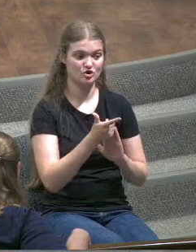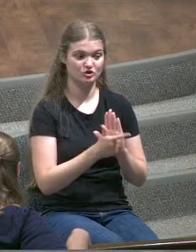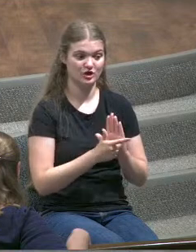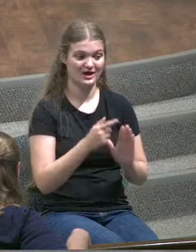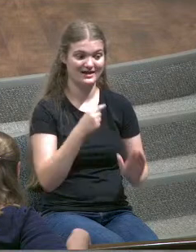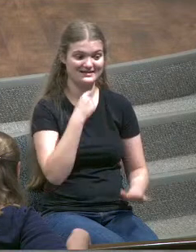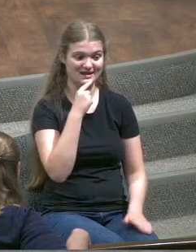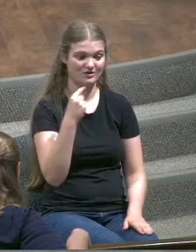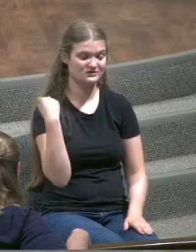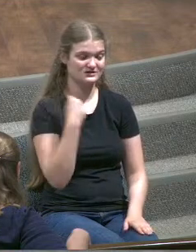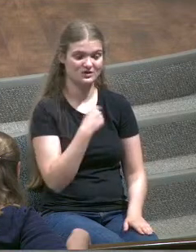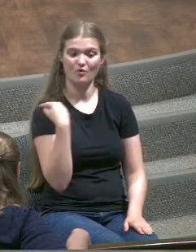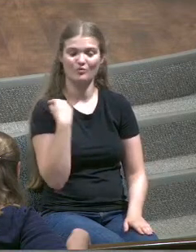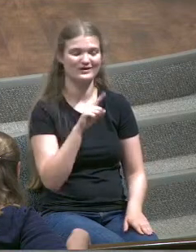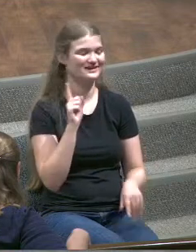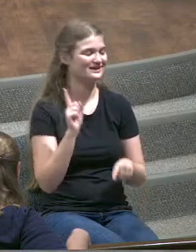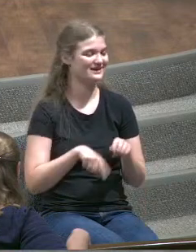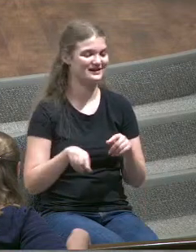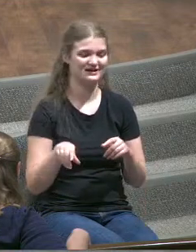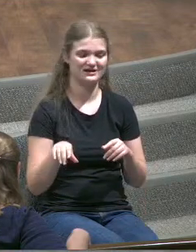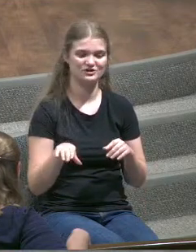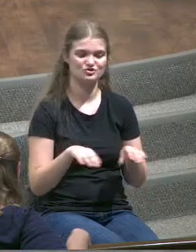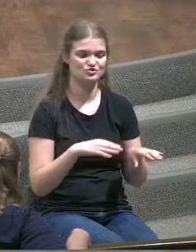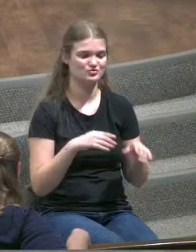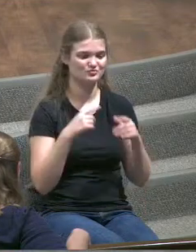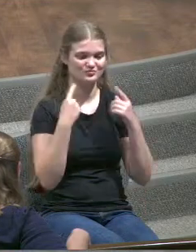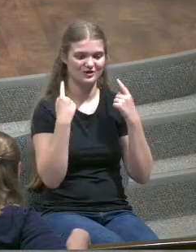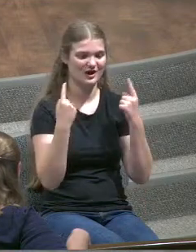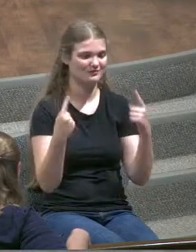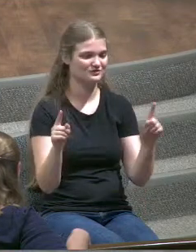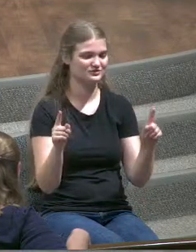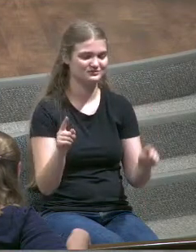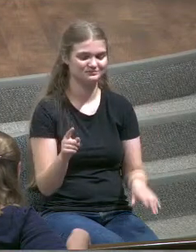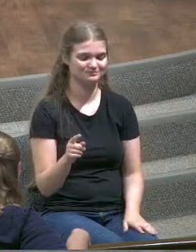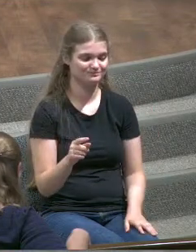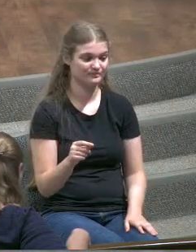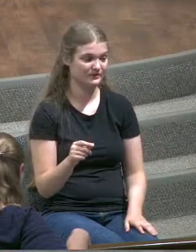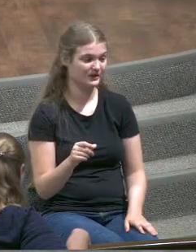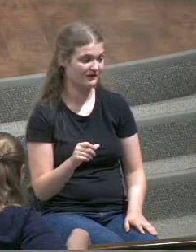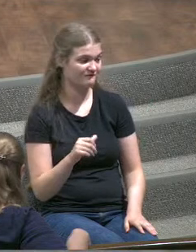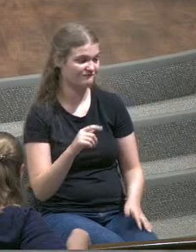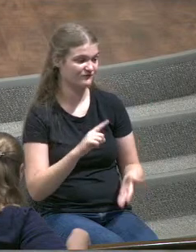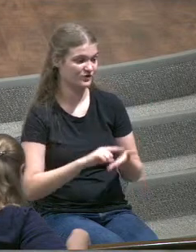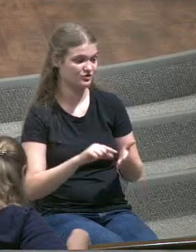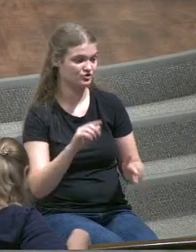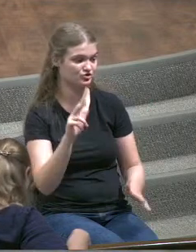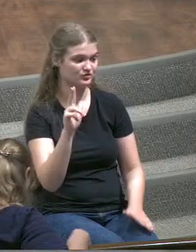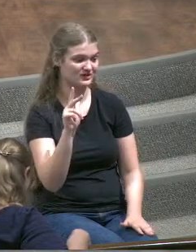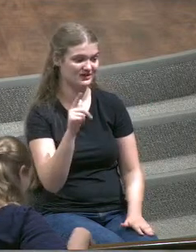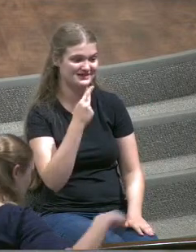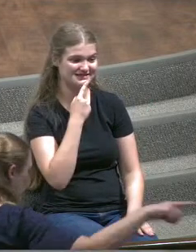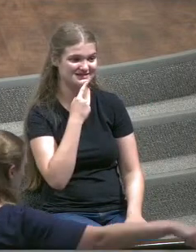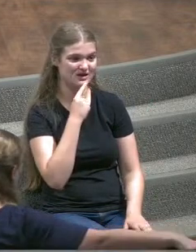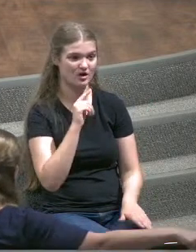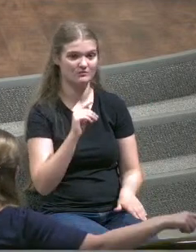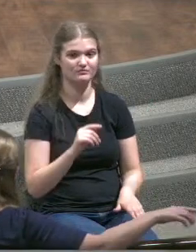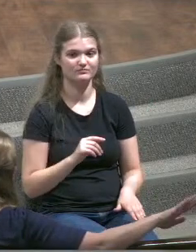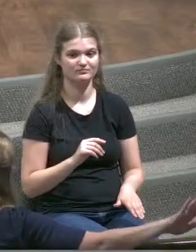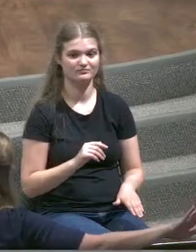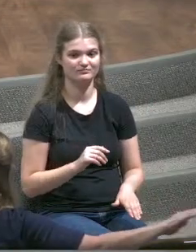can't do it. And then he summarizes that a few verses later in verse 23 when he says, for all have